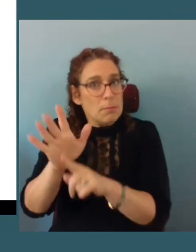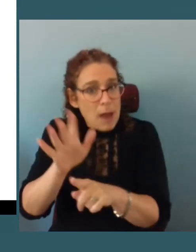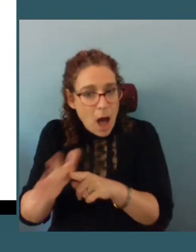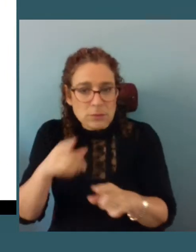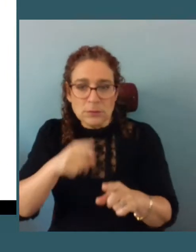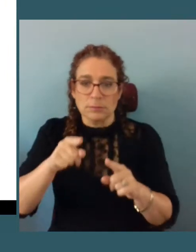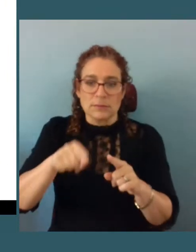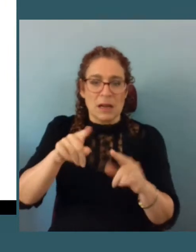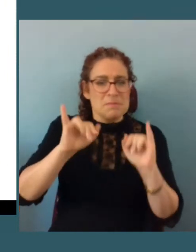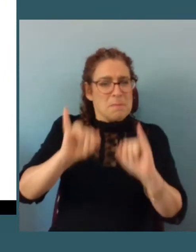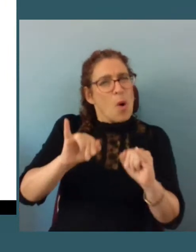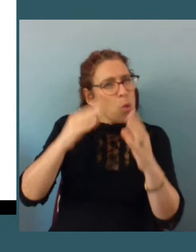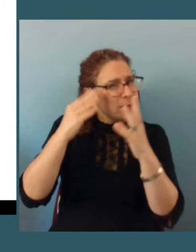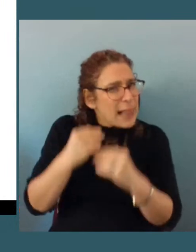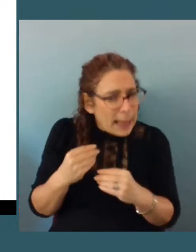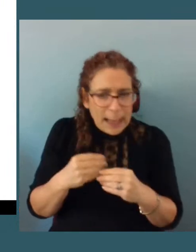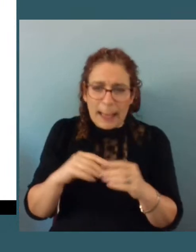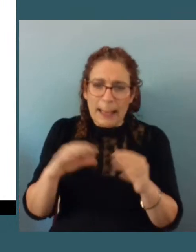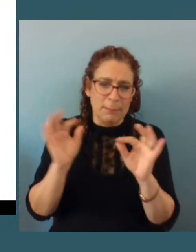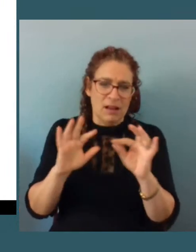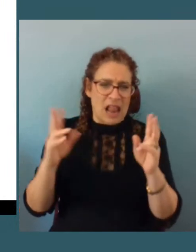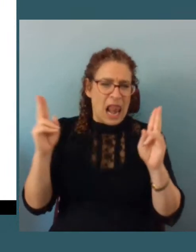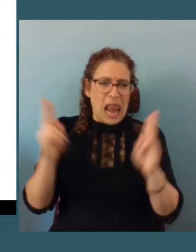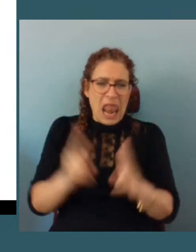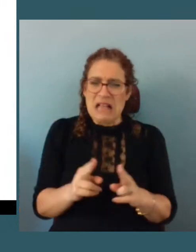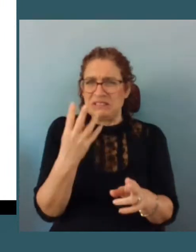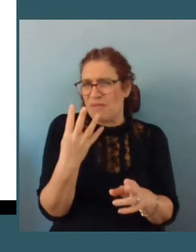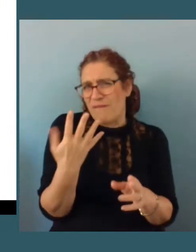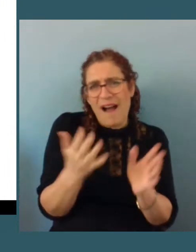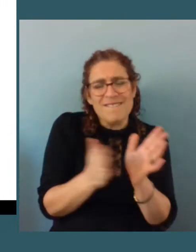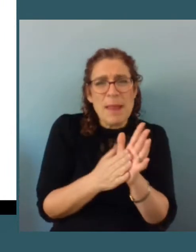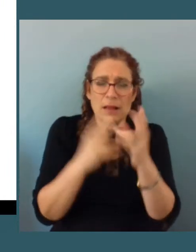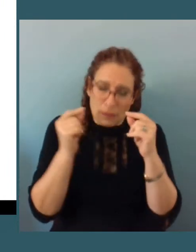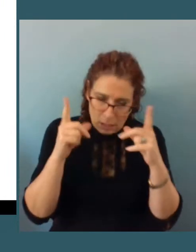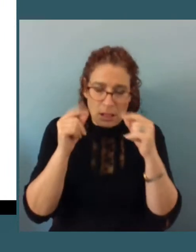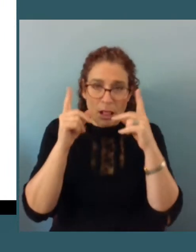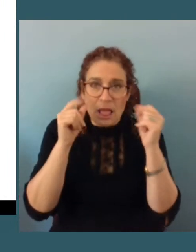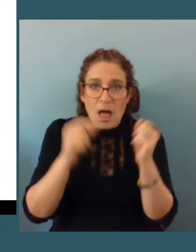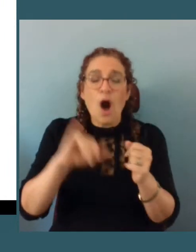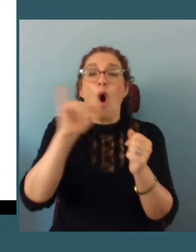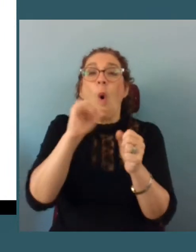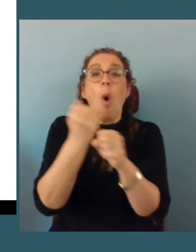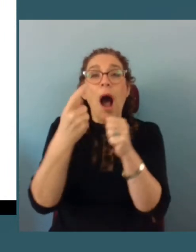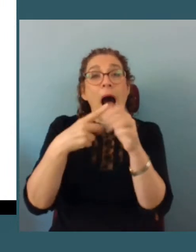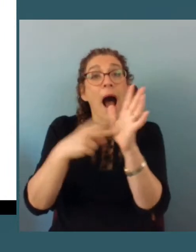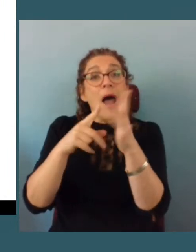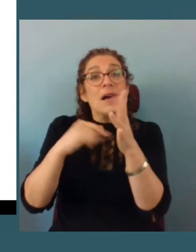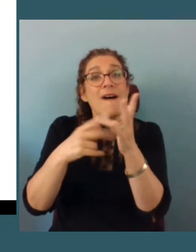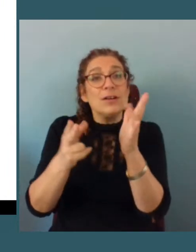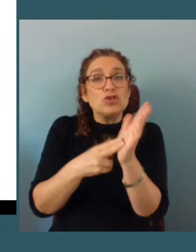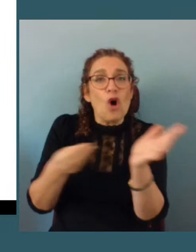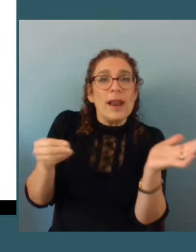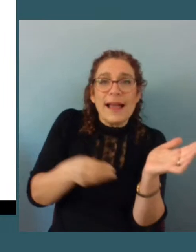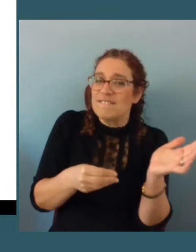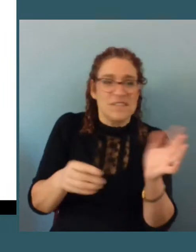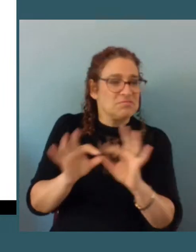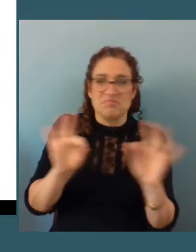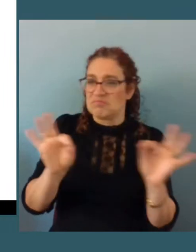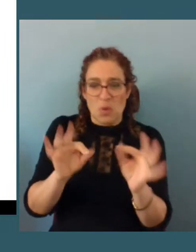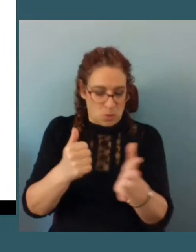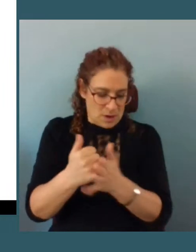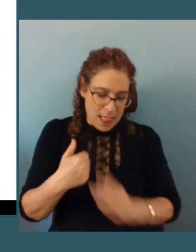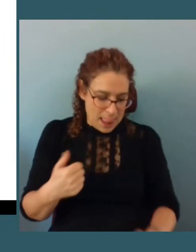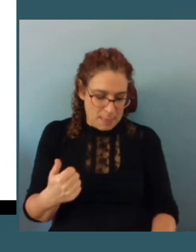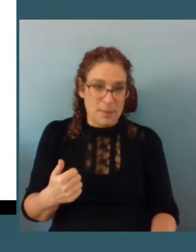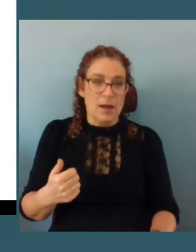past, and the health visitor had been given Gaviscon, no effect, and the mother was told by a local hospital it can't be milk allergy as